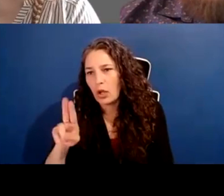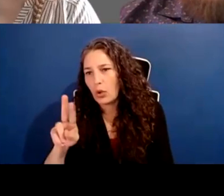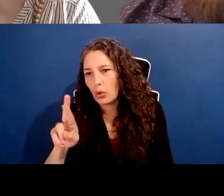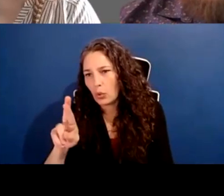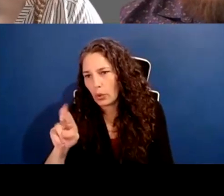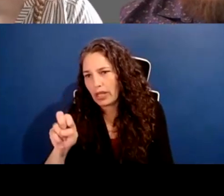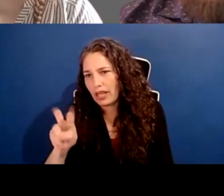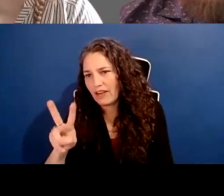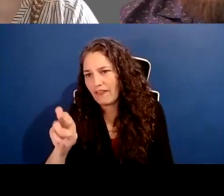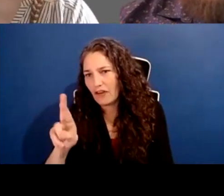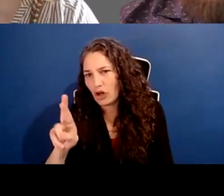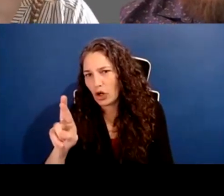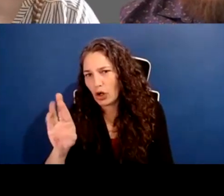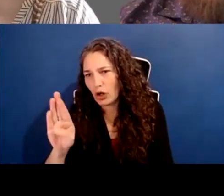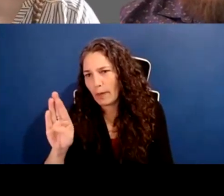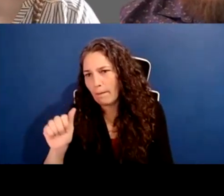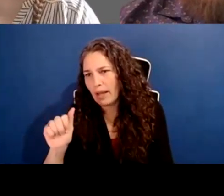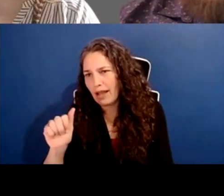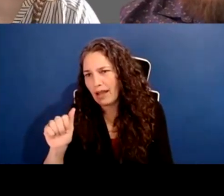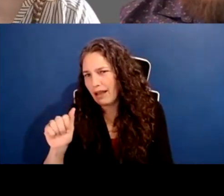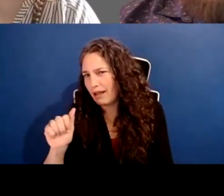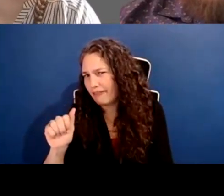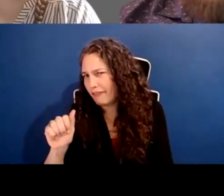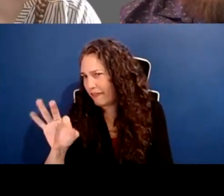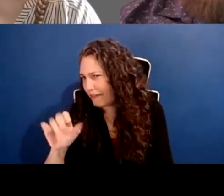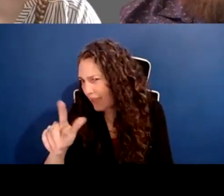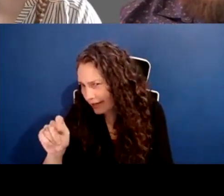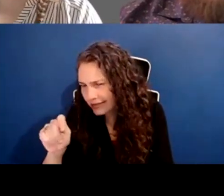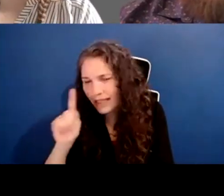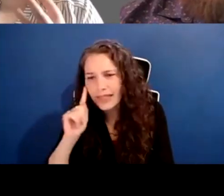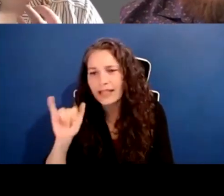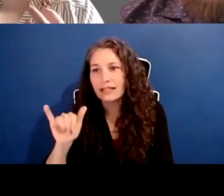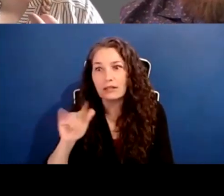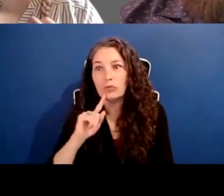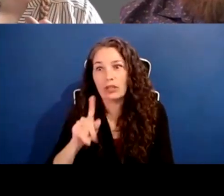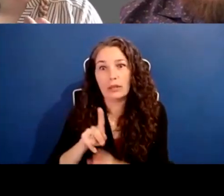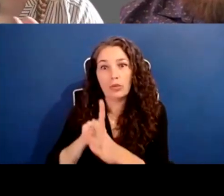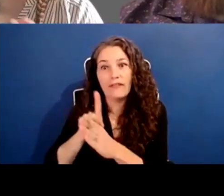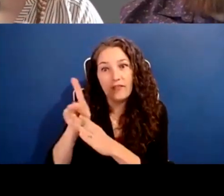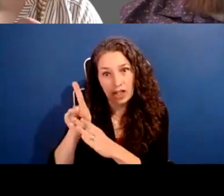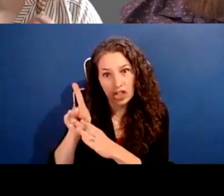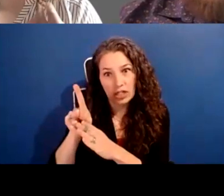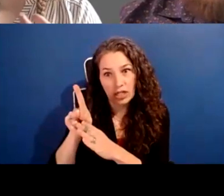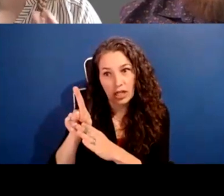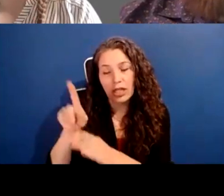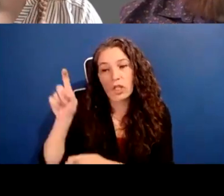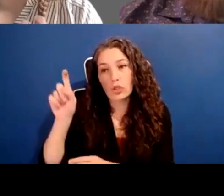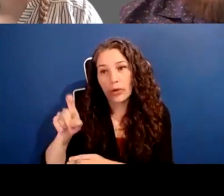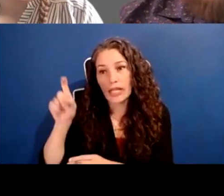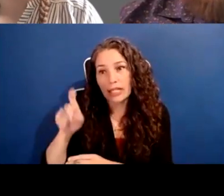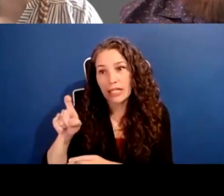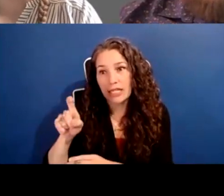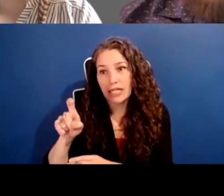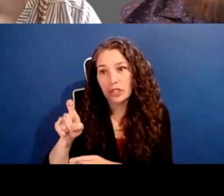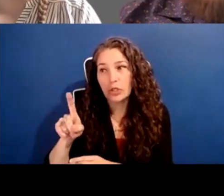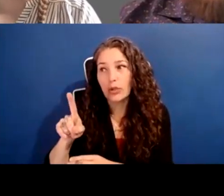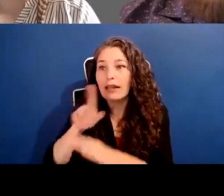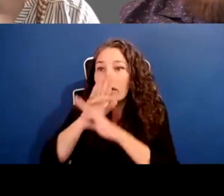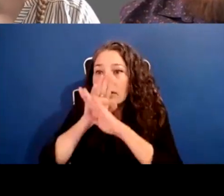professional podcast. So I have to go through and silence all of the breaths people took. If there was a